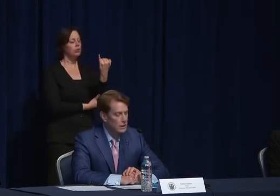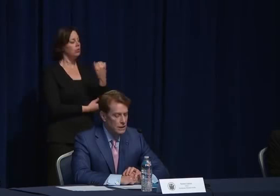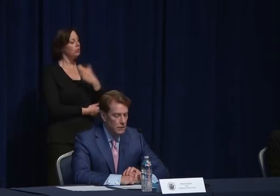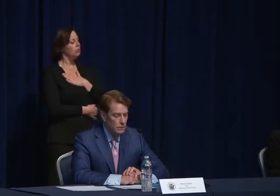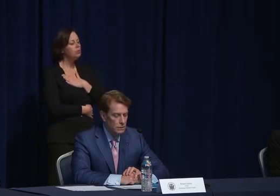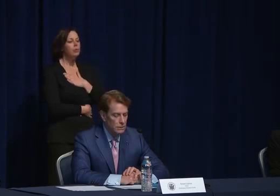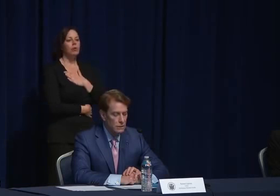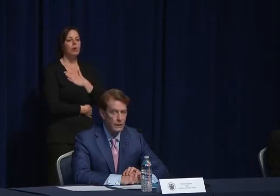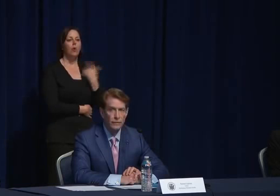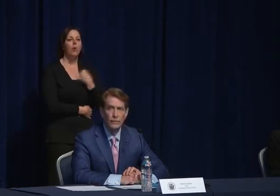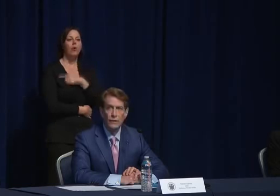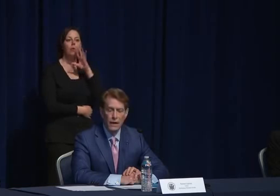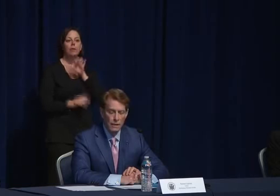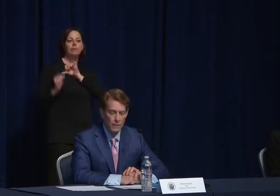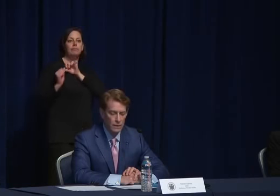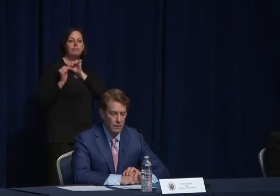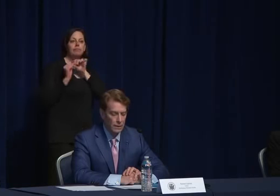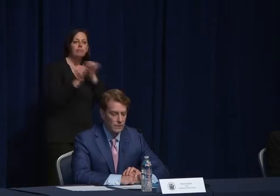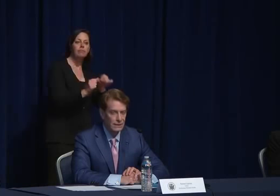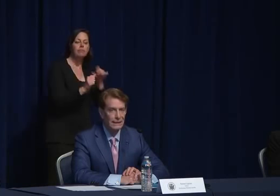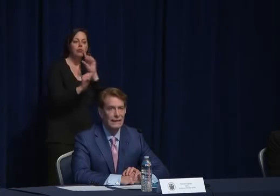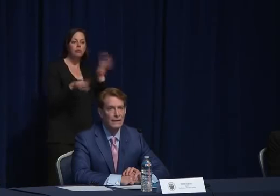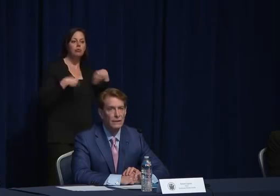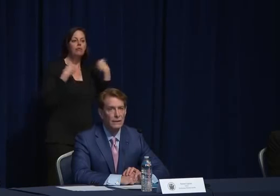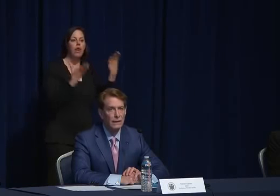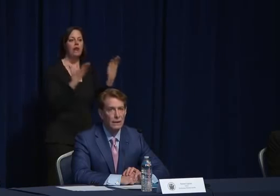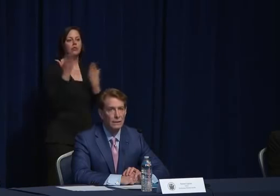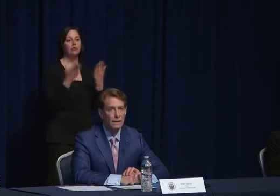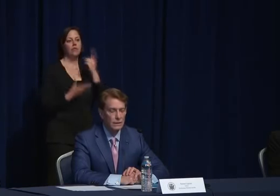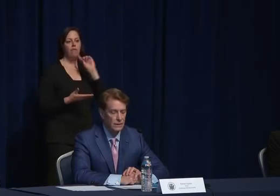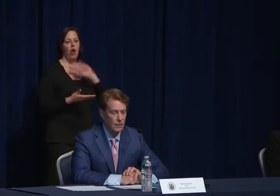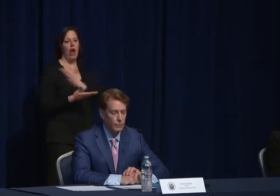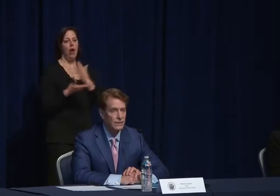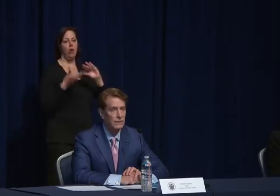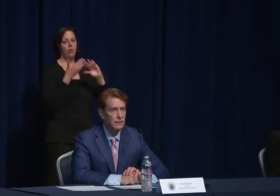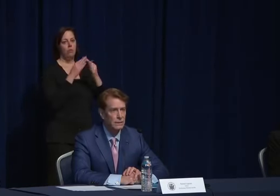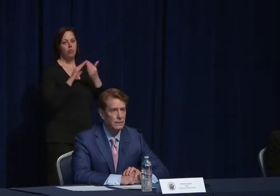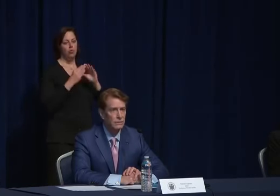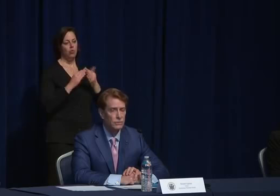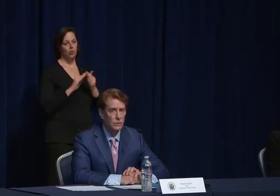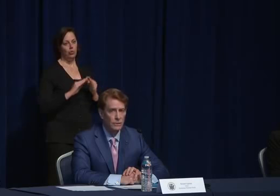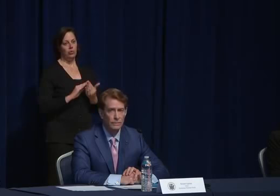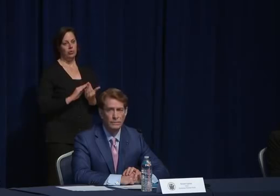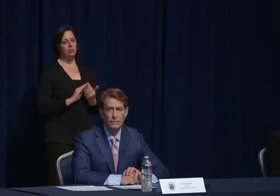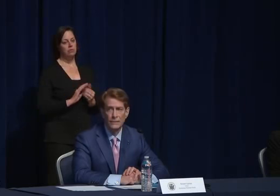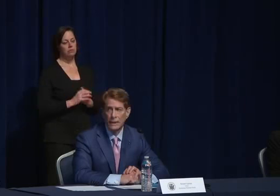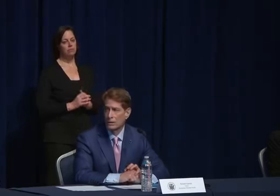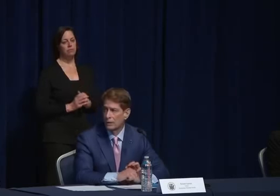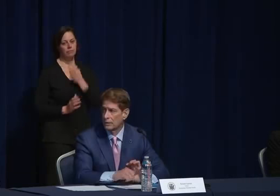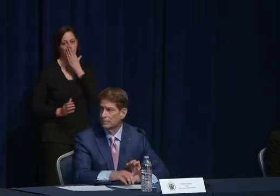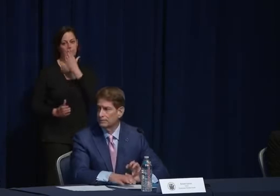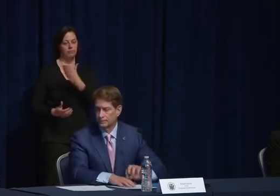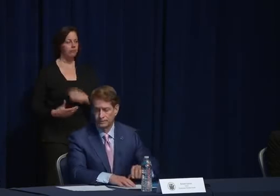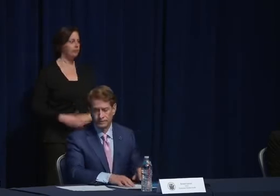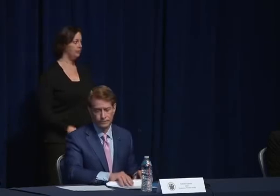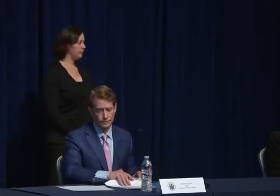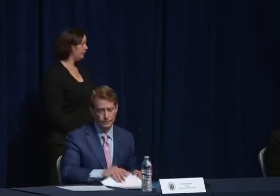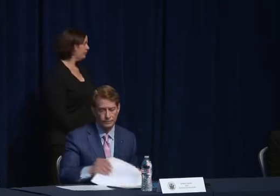We'll continue to deliver for our communities, even in this unprecedented storm. Thank you,